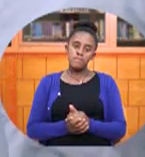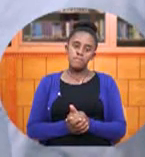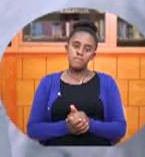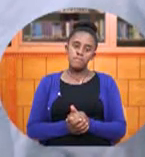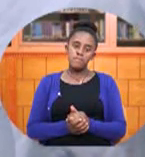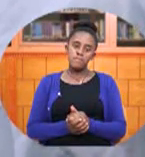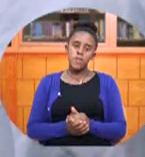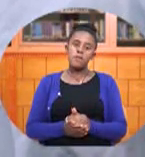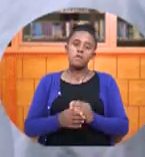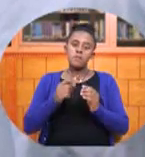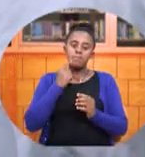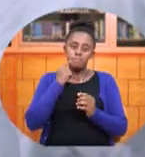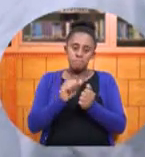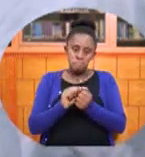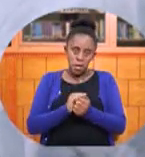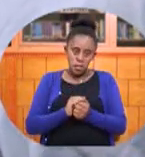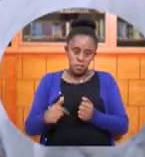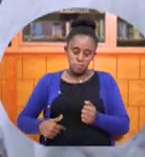digestive,